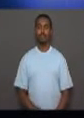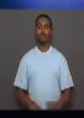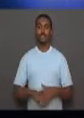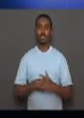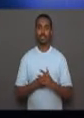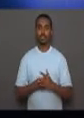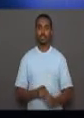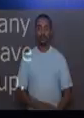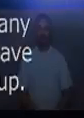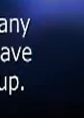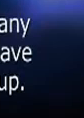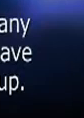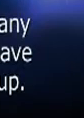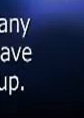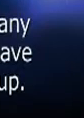Begin.